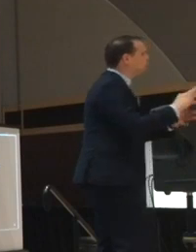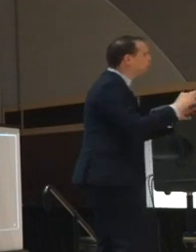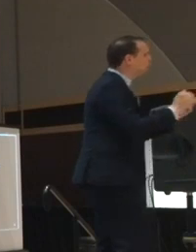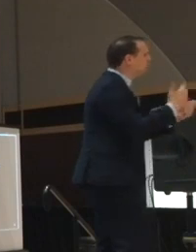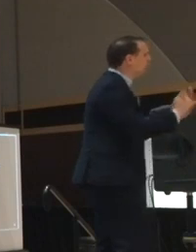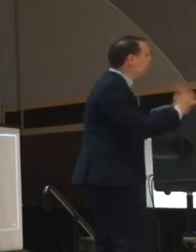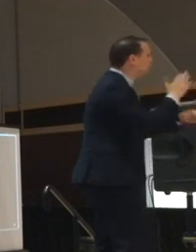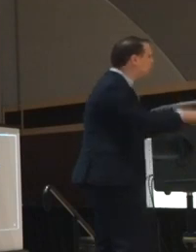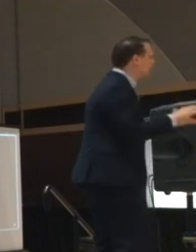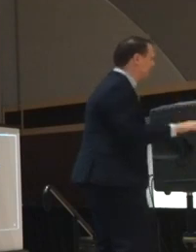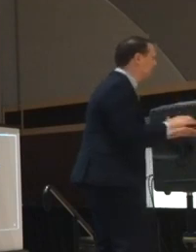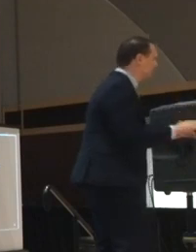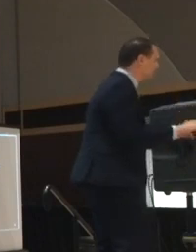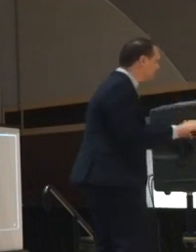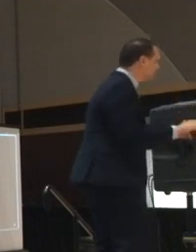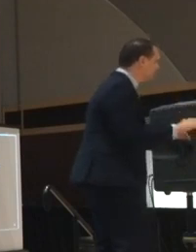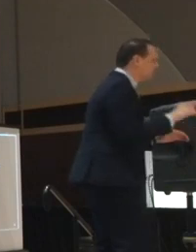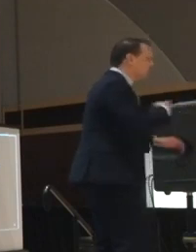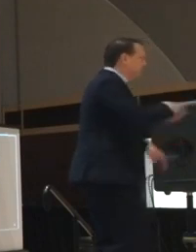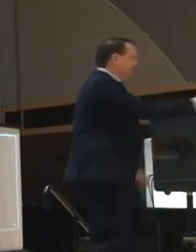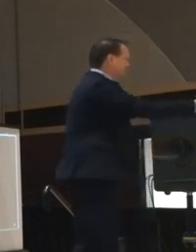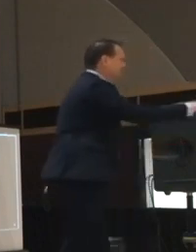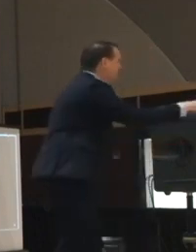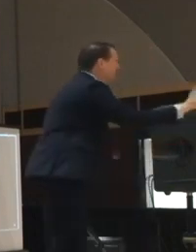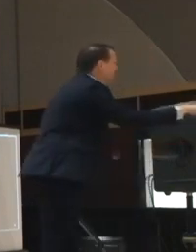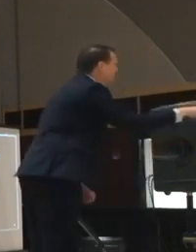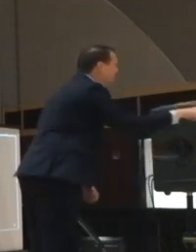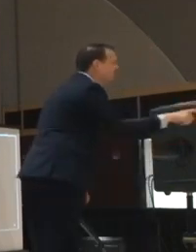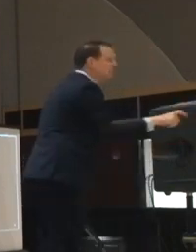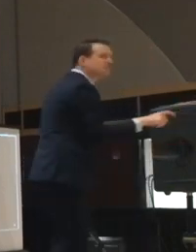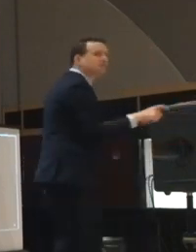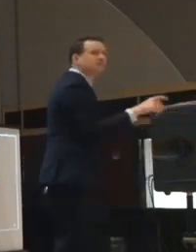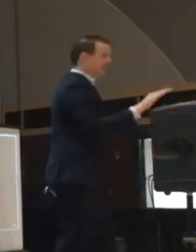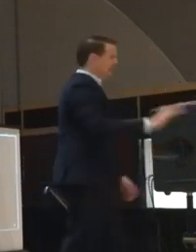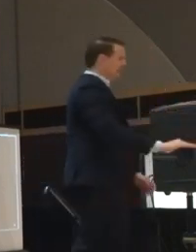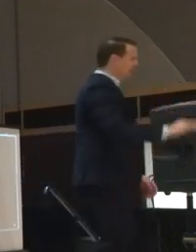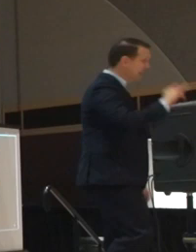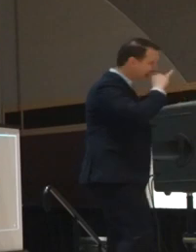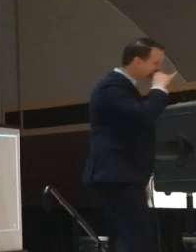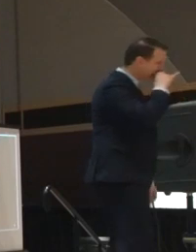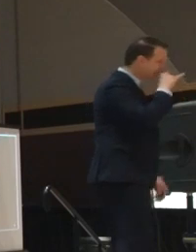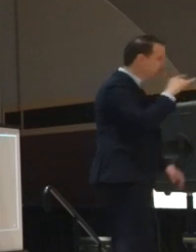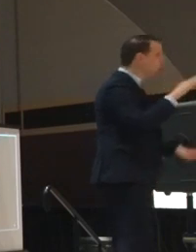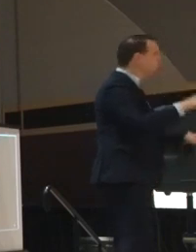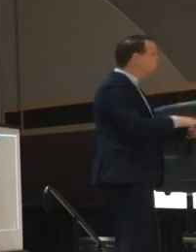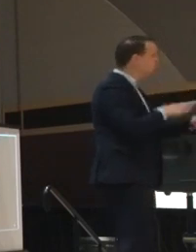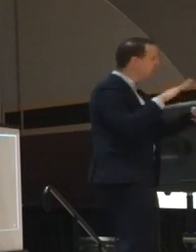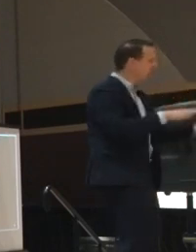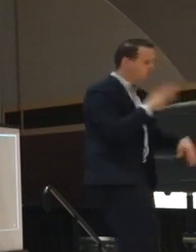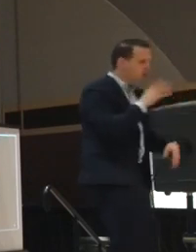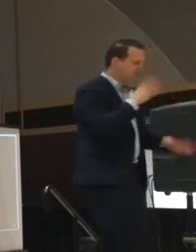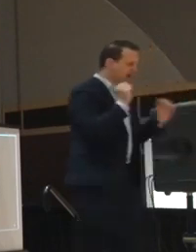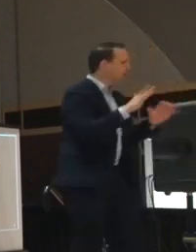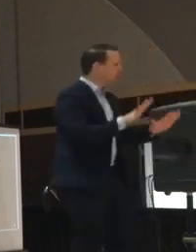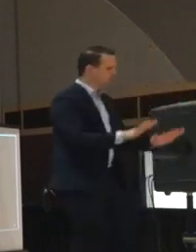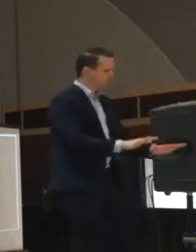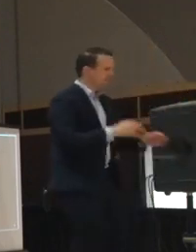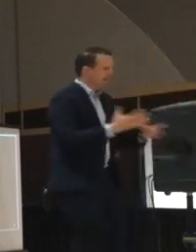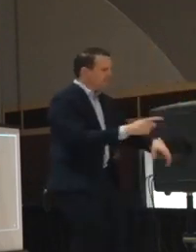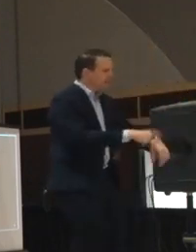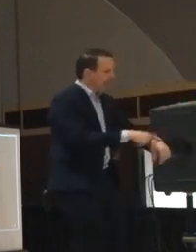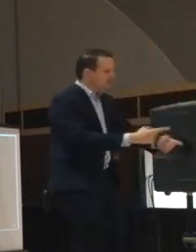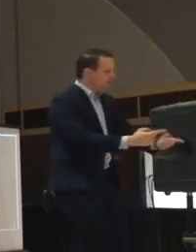hands-on activities. That's what we need to be doing. Little kids, slow down when you talk. Give them time to